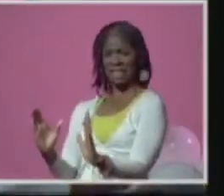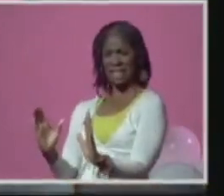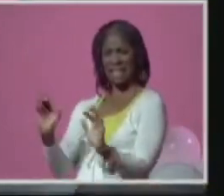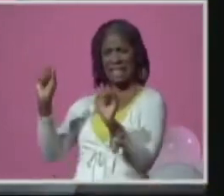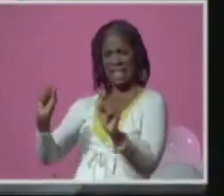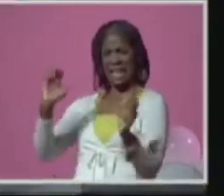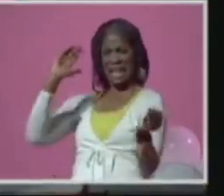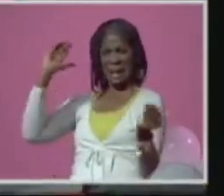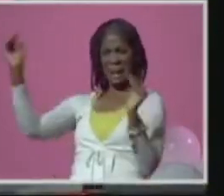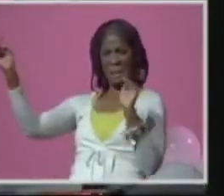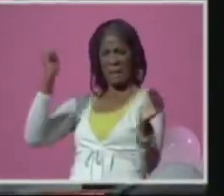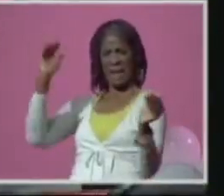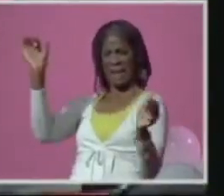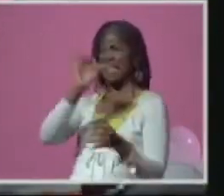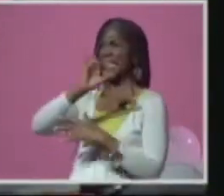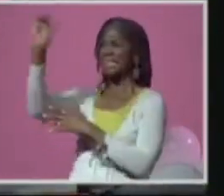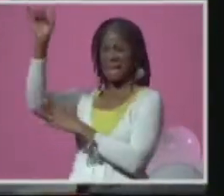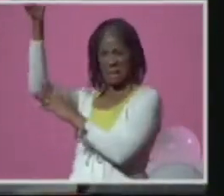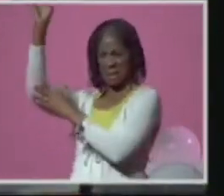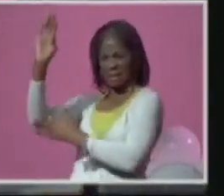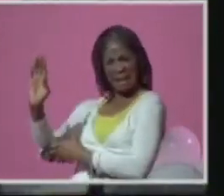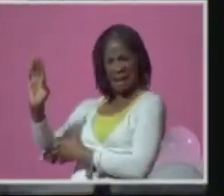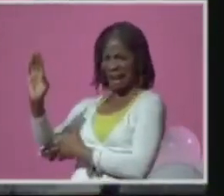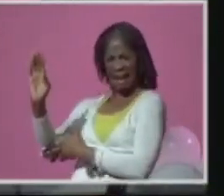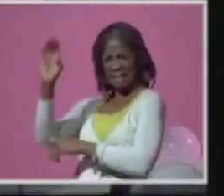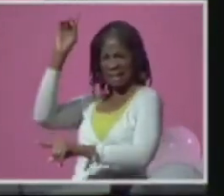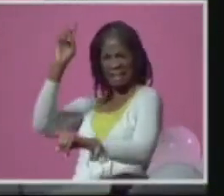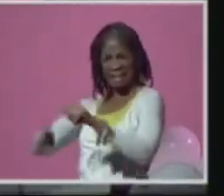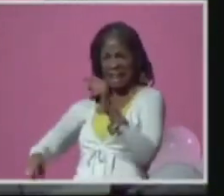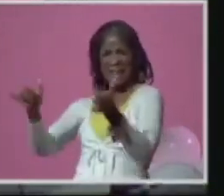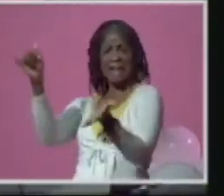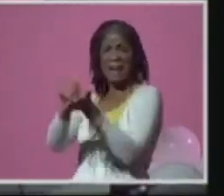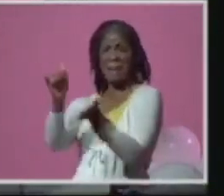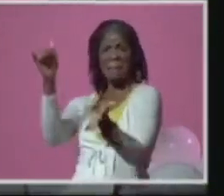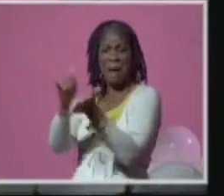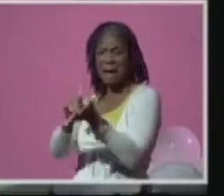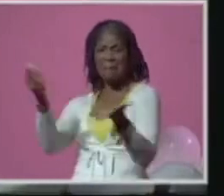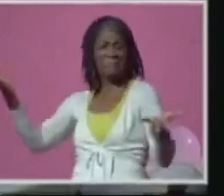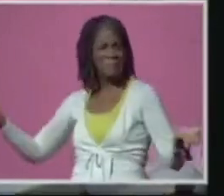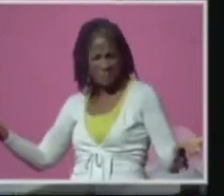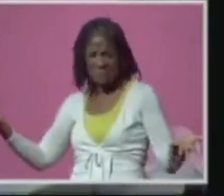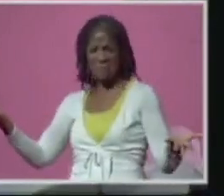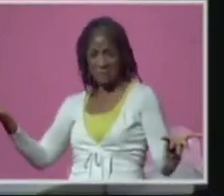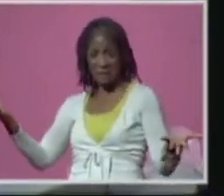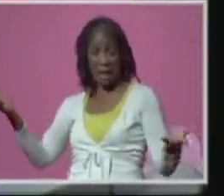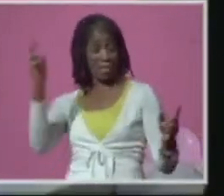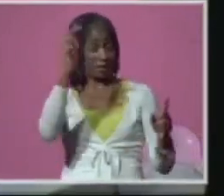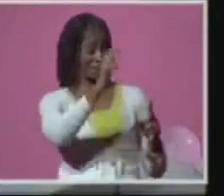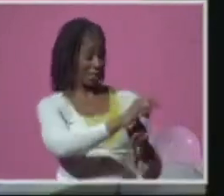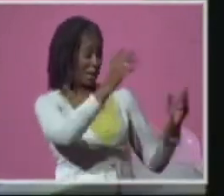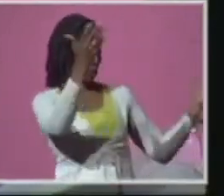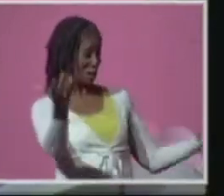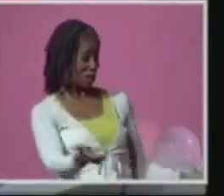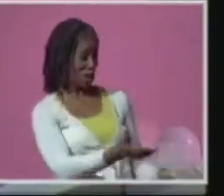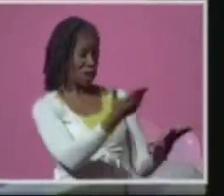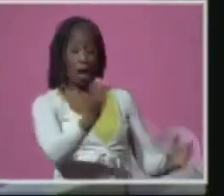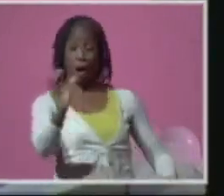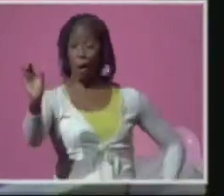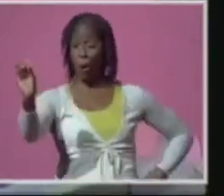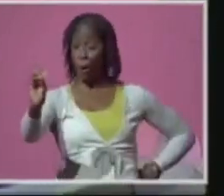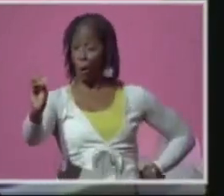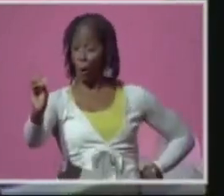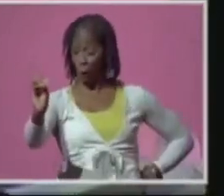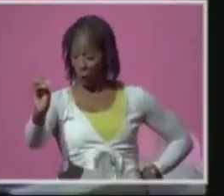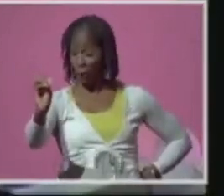to the plow and looking back is fit for God's kingdom. The champ is